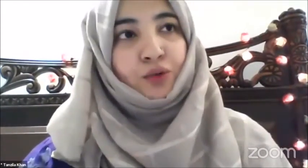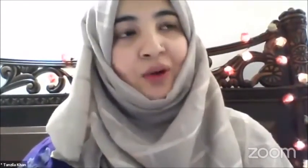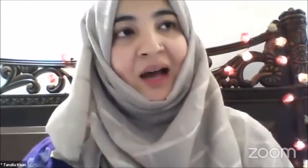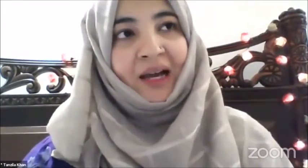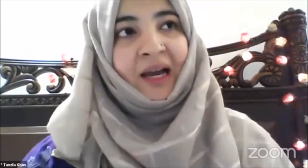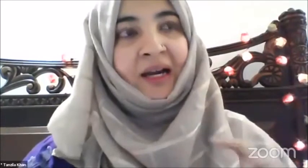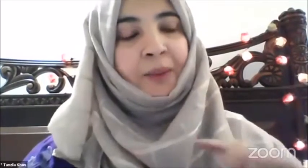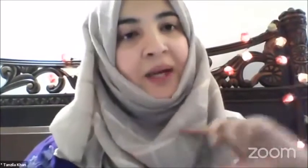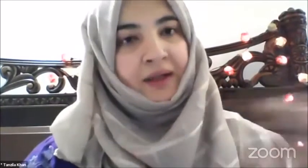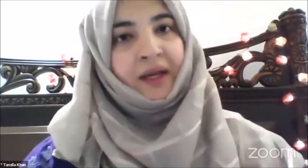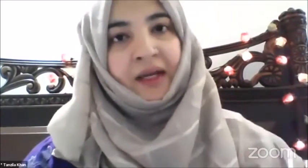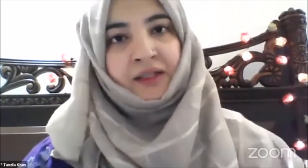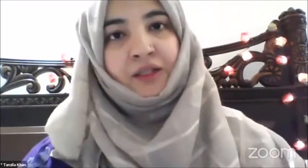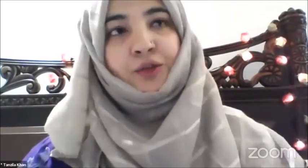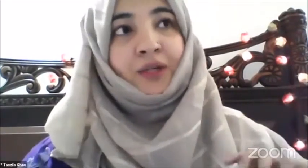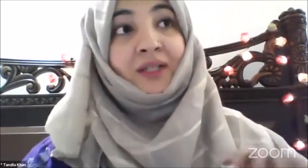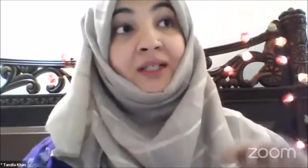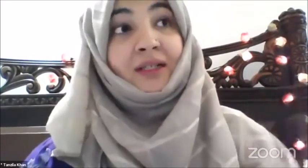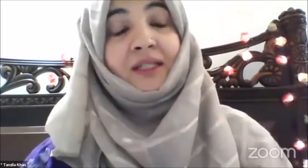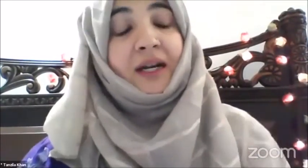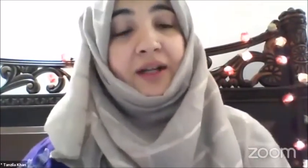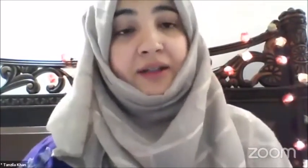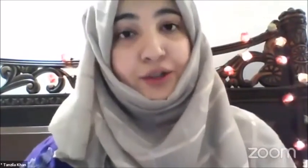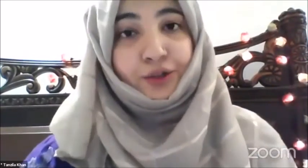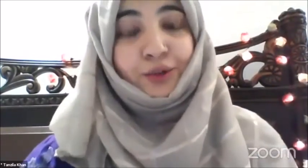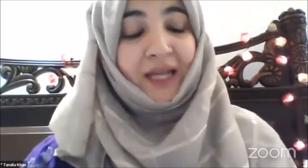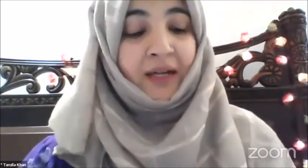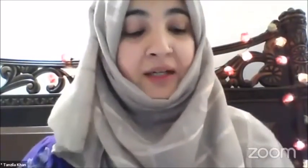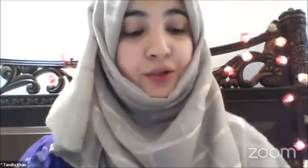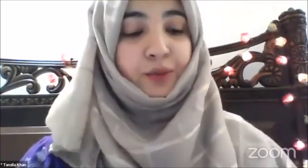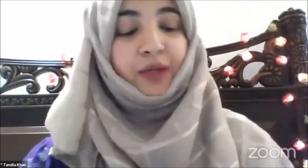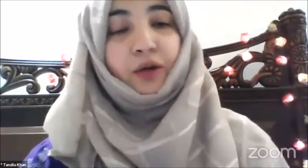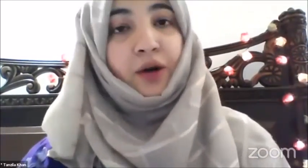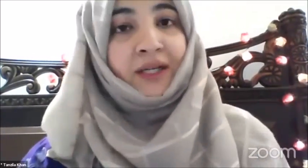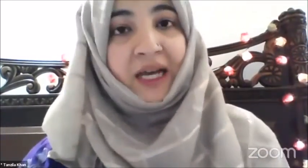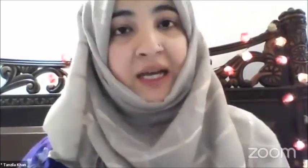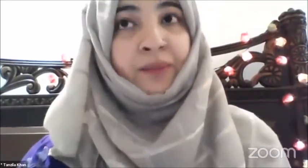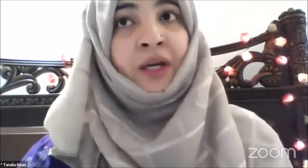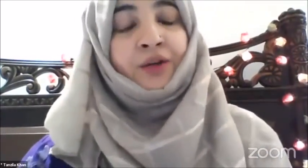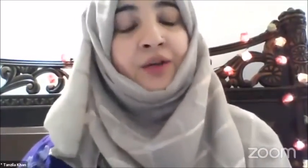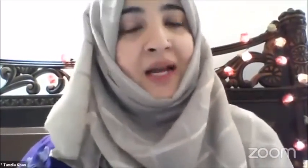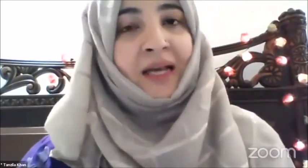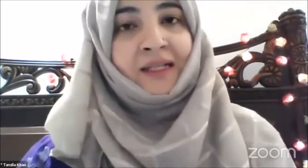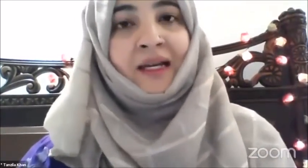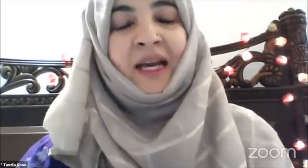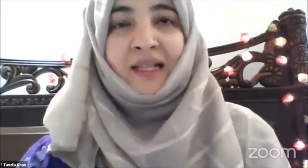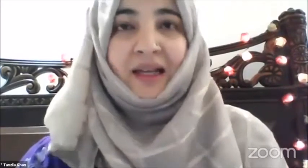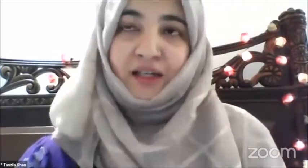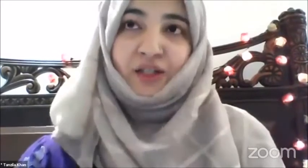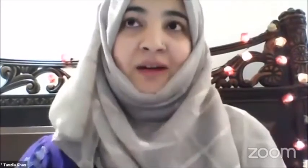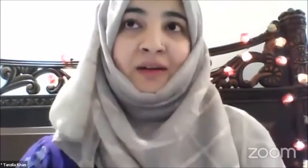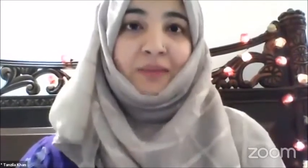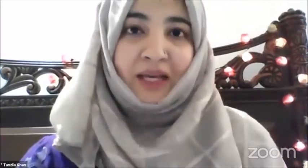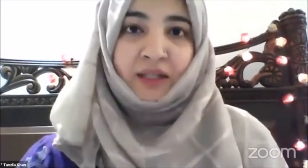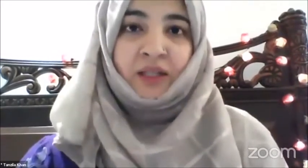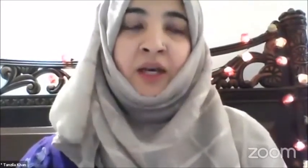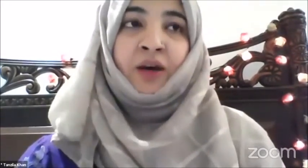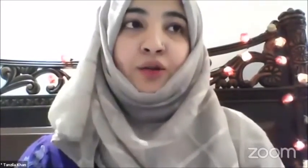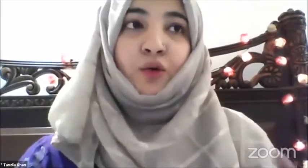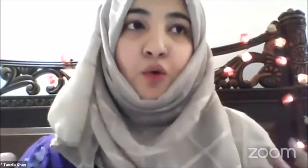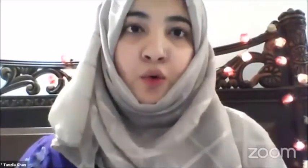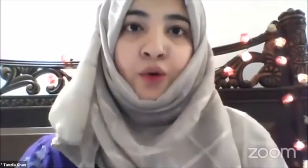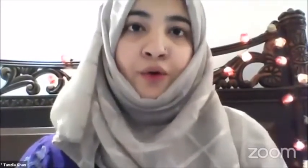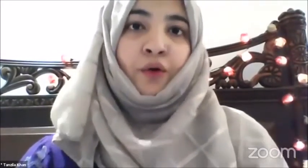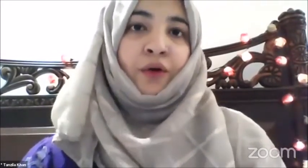So I had a better access towards understanding the issue, yet it took me a long time to realize that SRHR remains